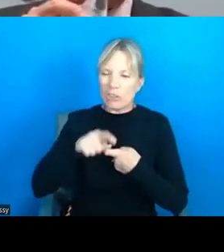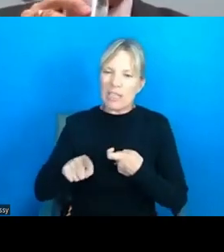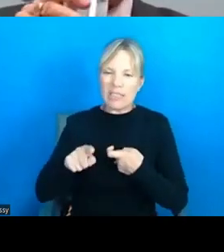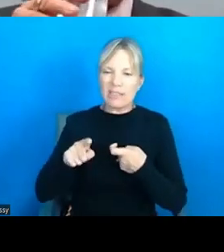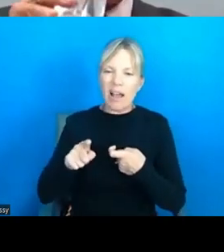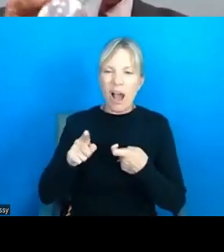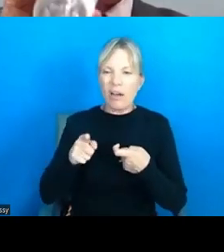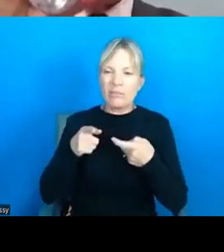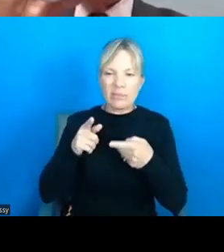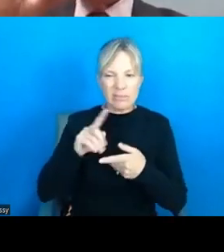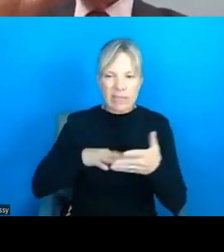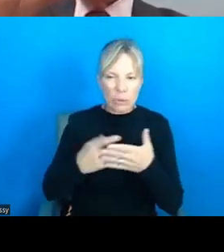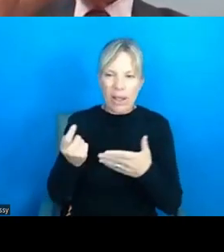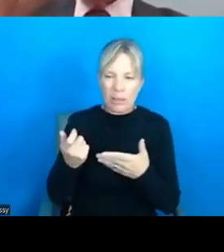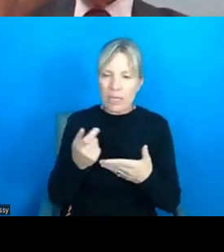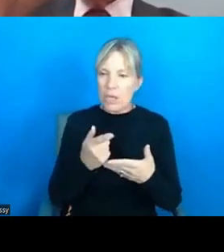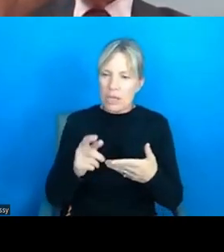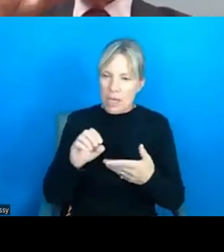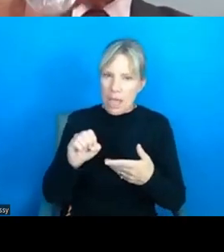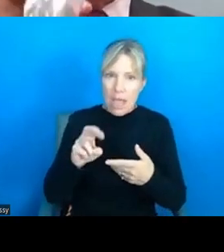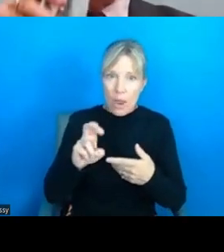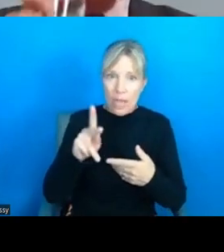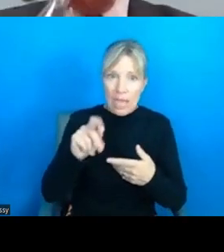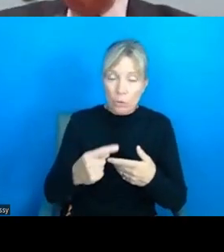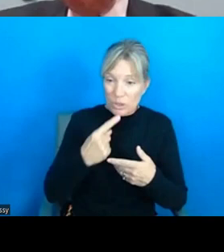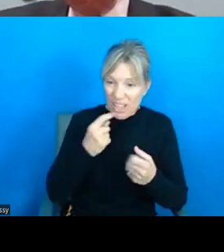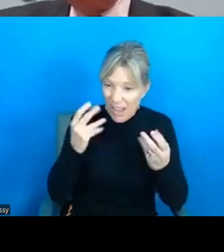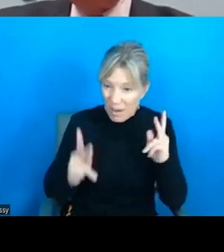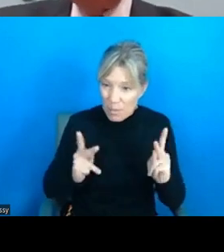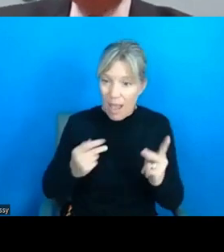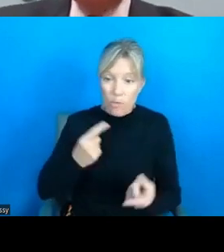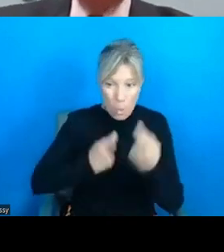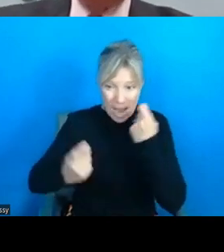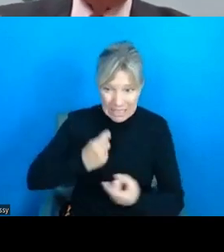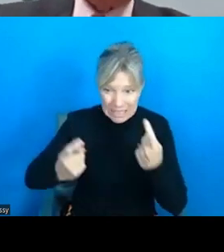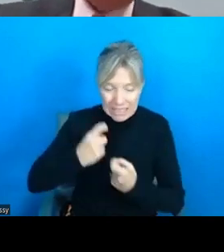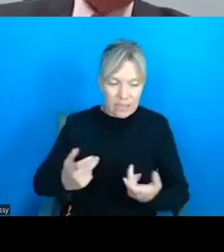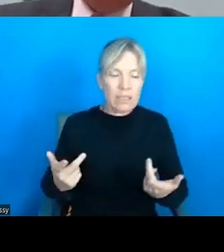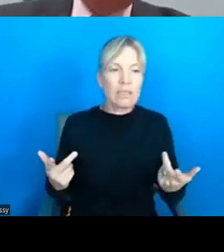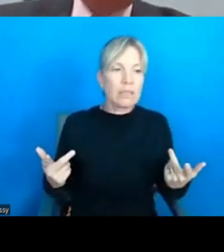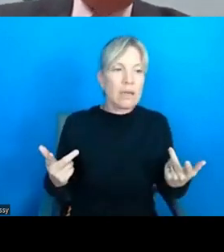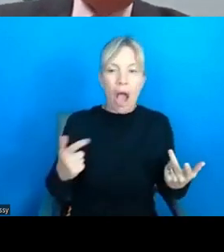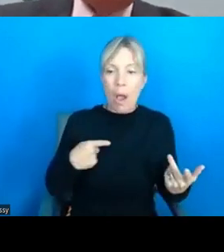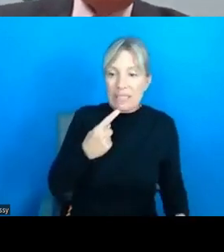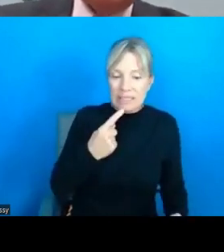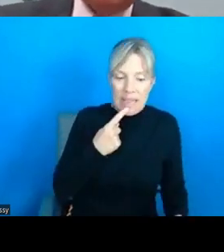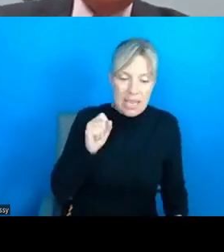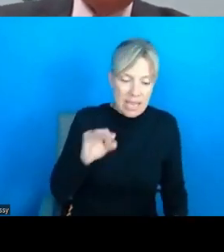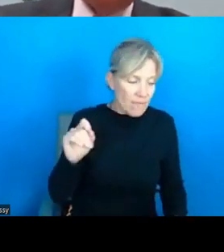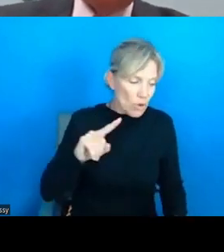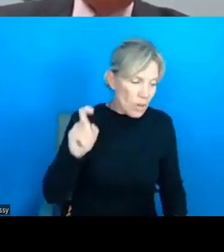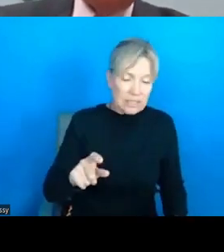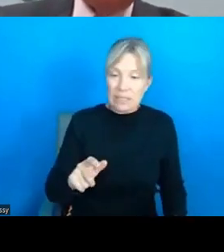here. Erica, you mentioned there's a lot of people with questions. Let me say that if your question is